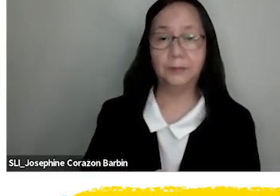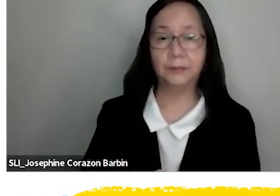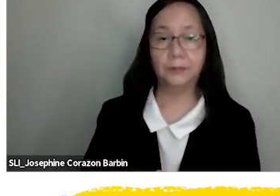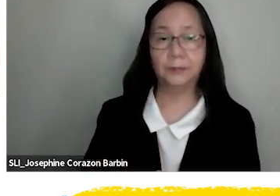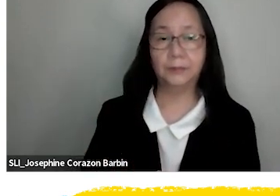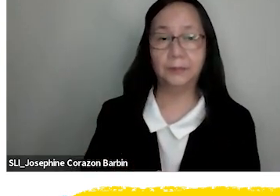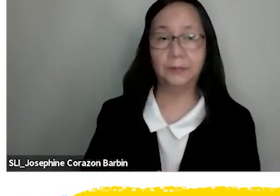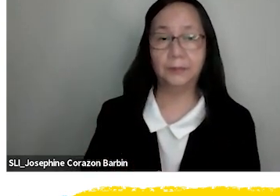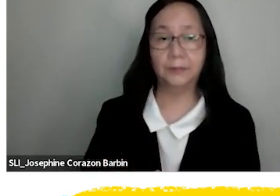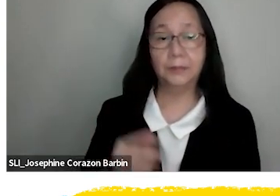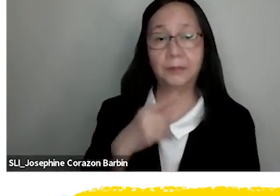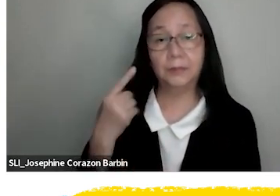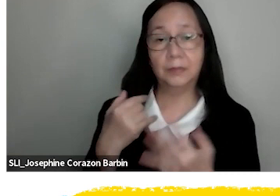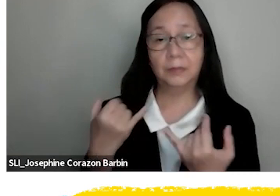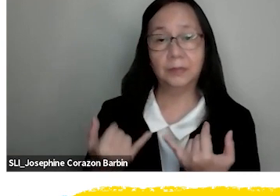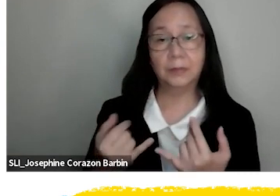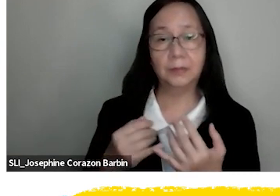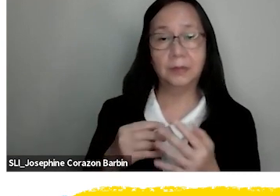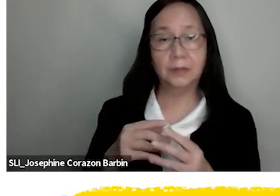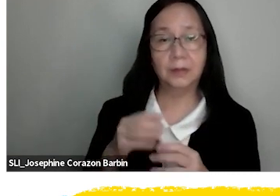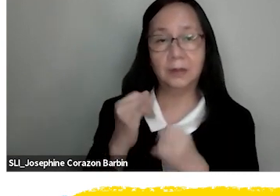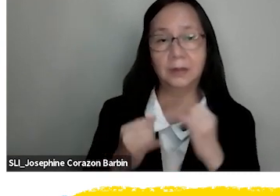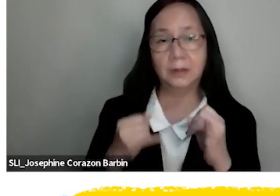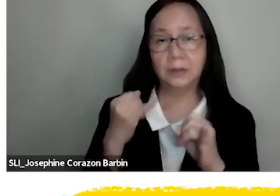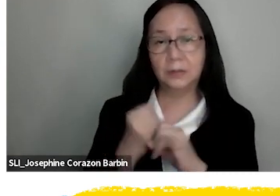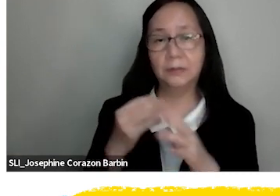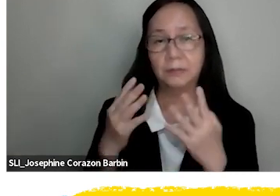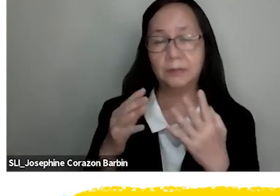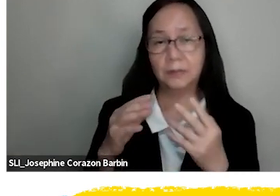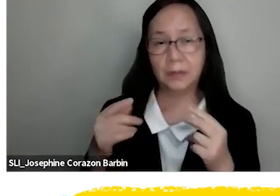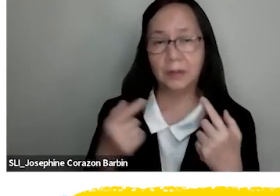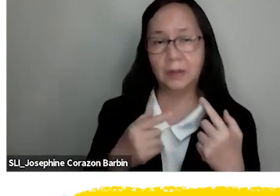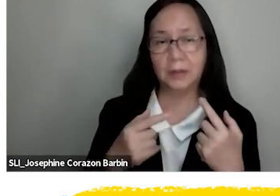because ECPAT International have fighted for with this